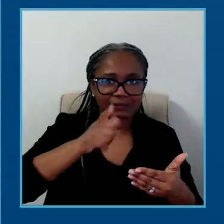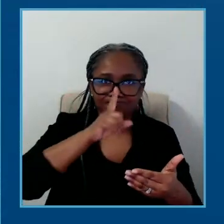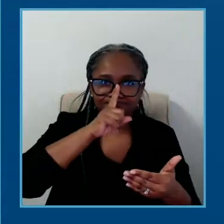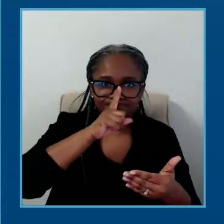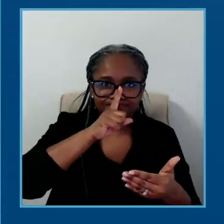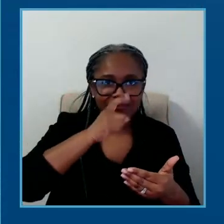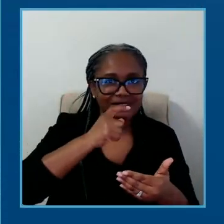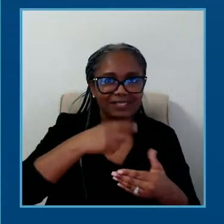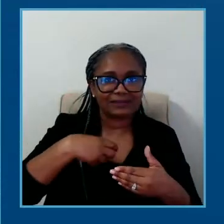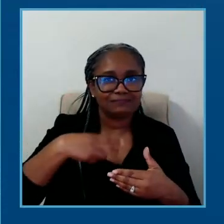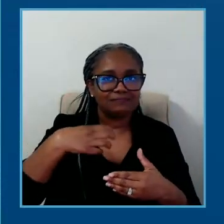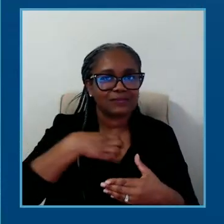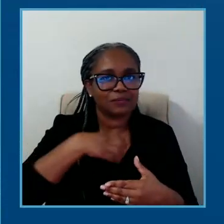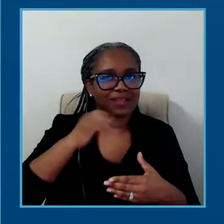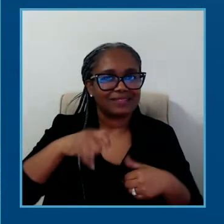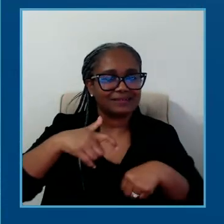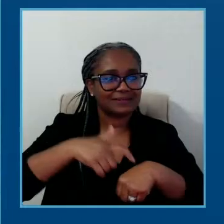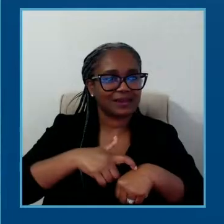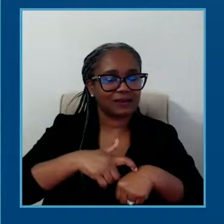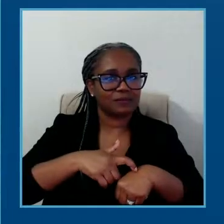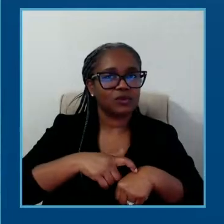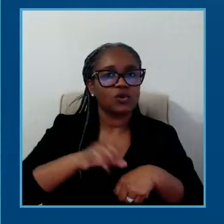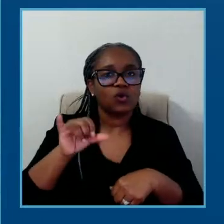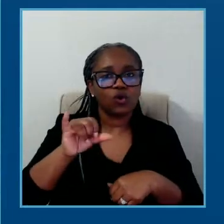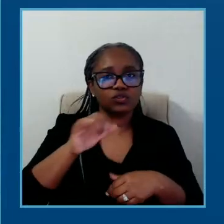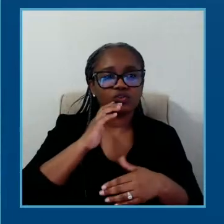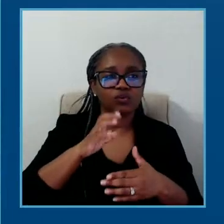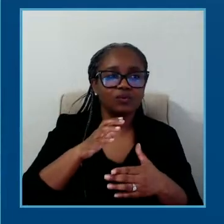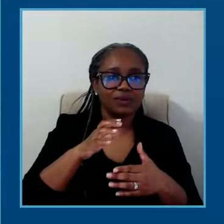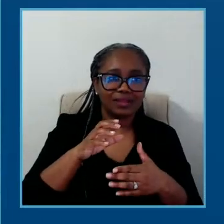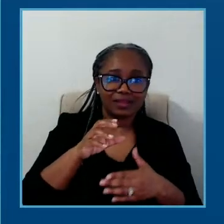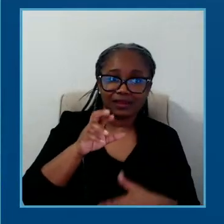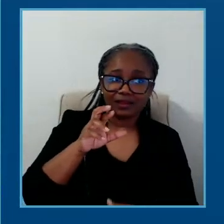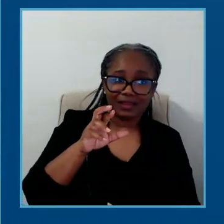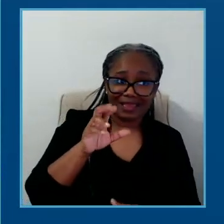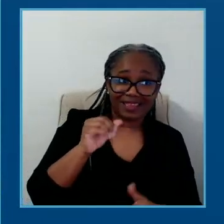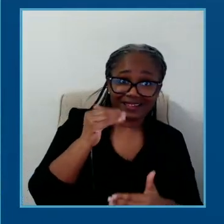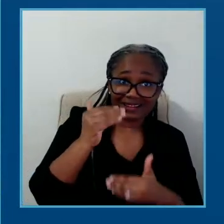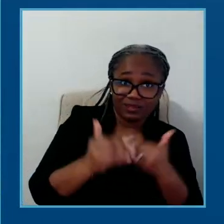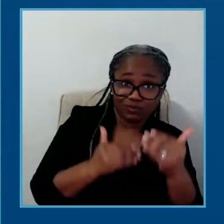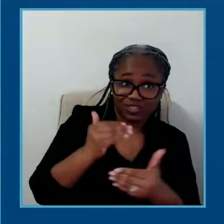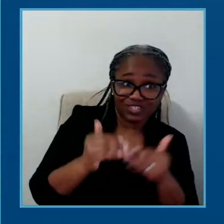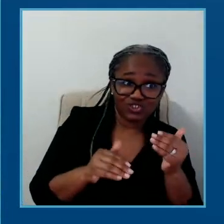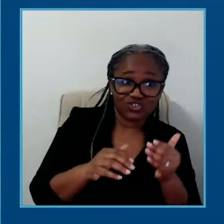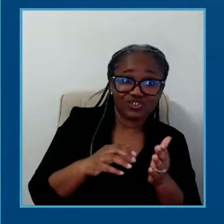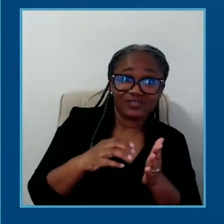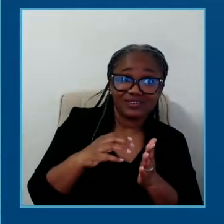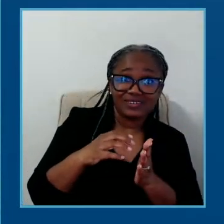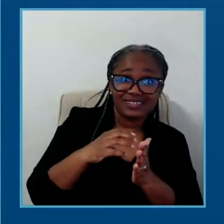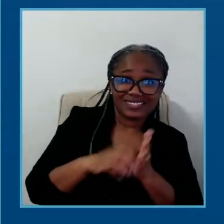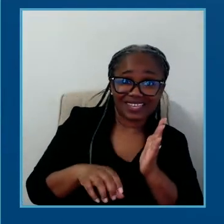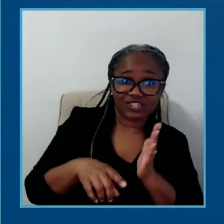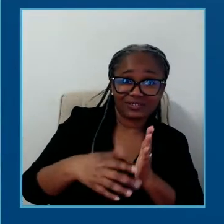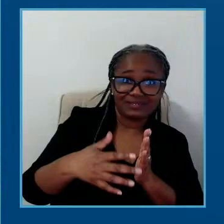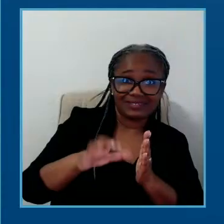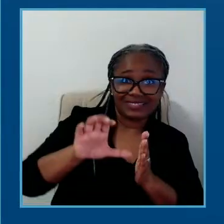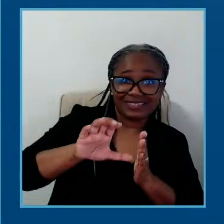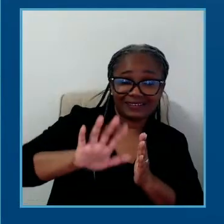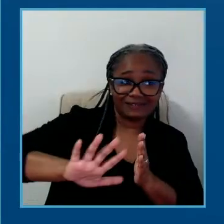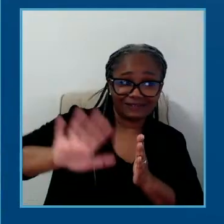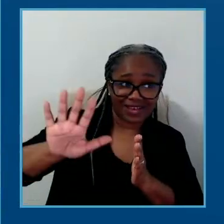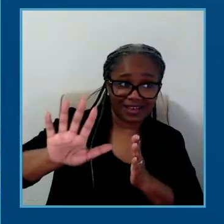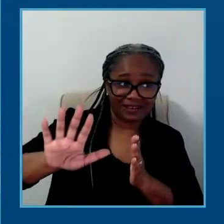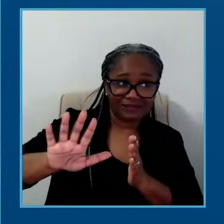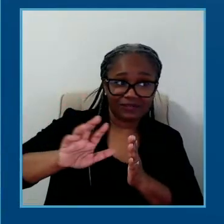section C5 of the Rules of Procedure, which is the DNC rules now, not Roberts, it's the DNC rules